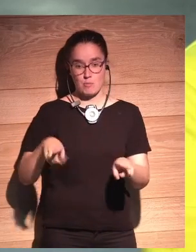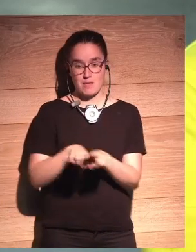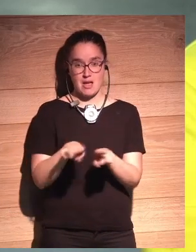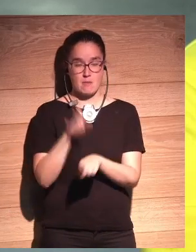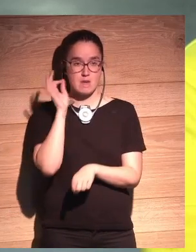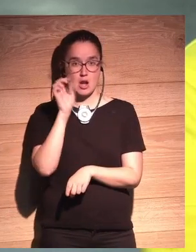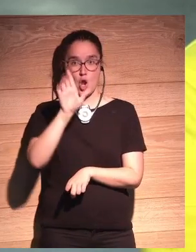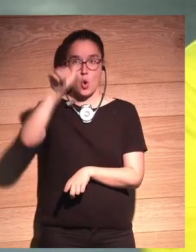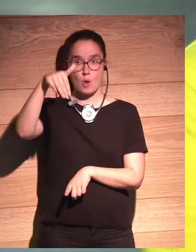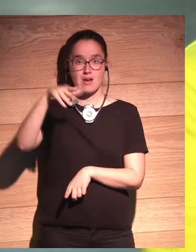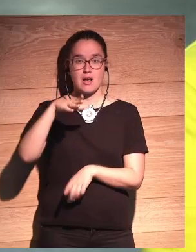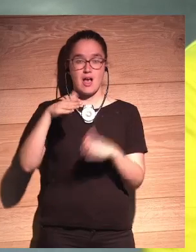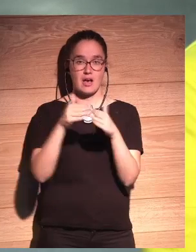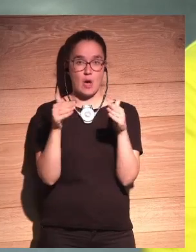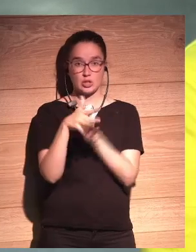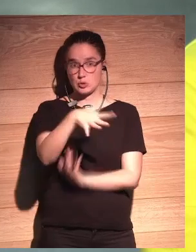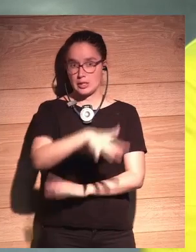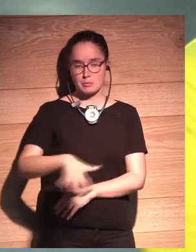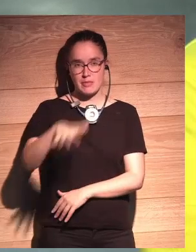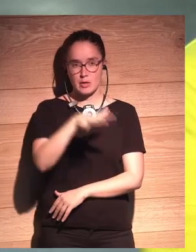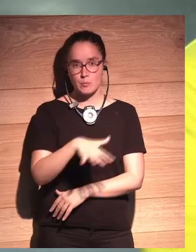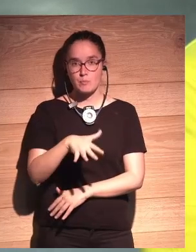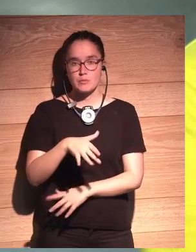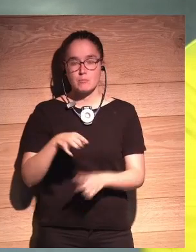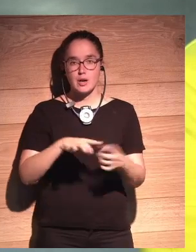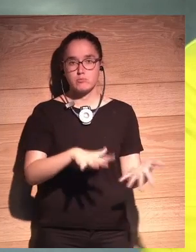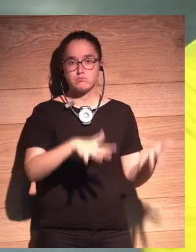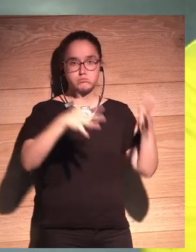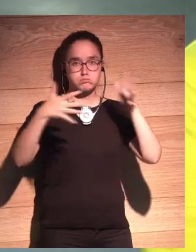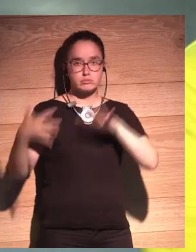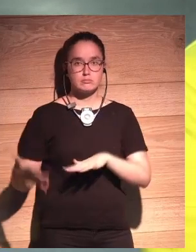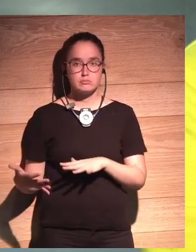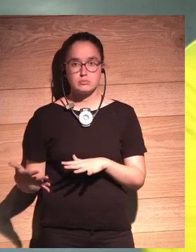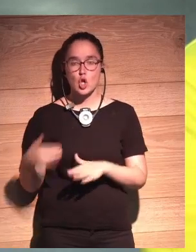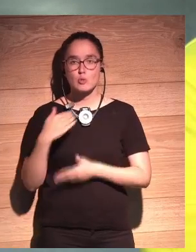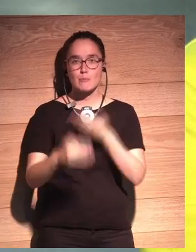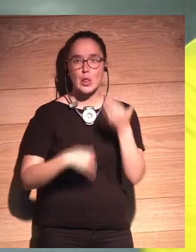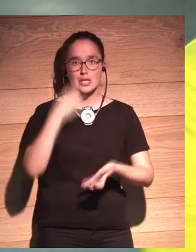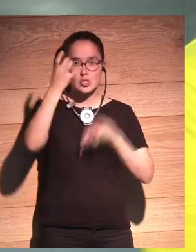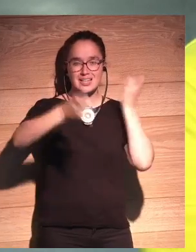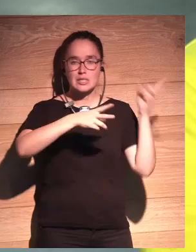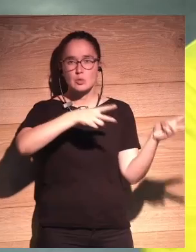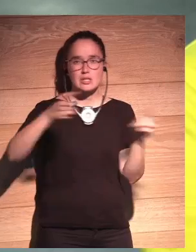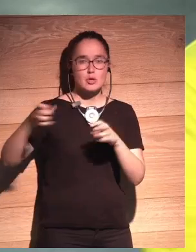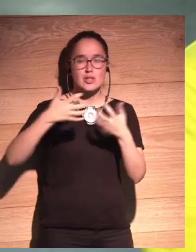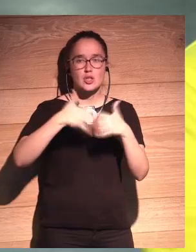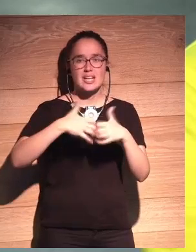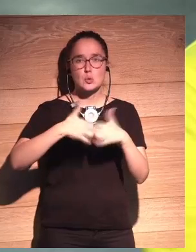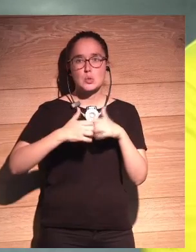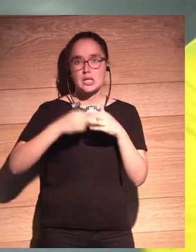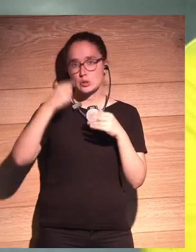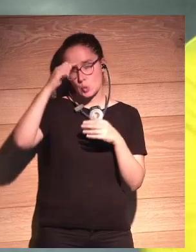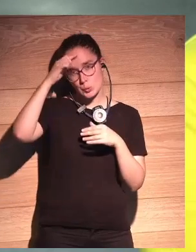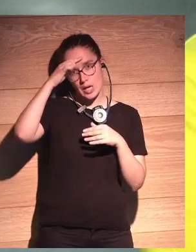I co-founded with my sister Loom House. It's a space where we basically try to extrapolate the creation and innovation